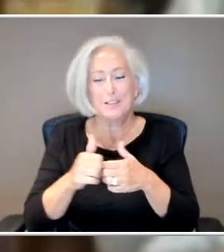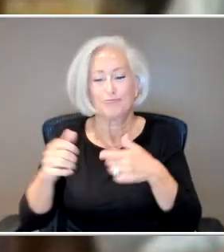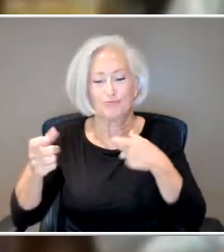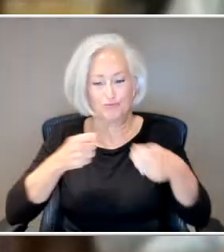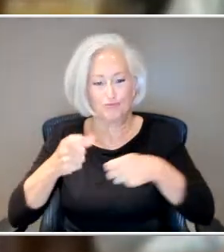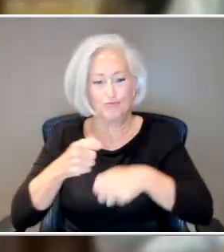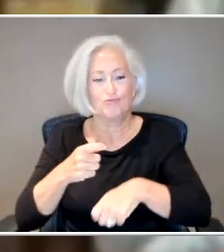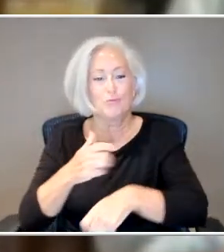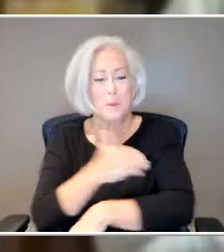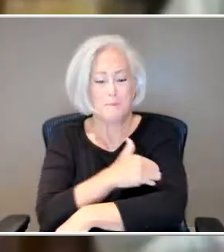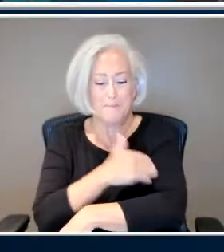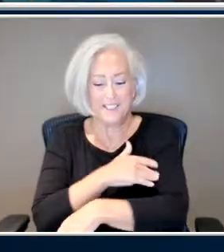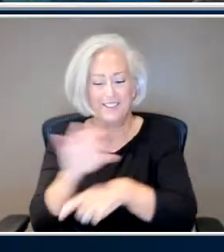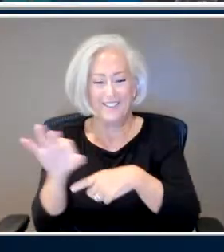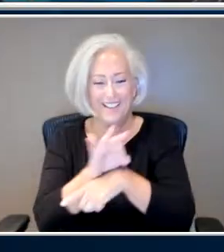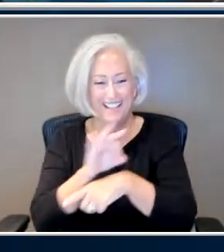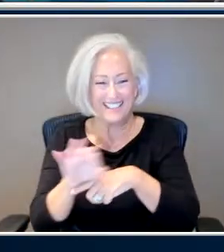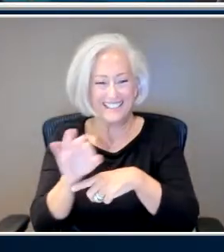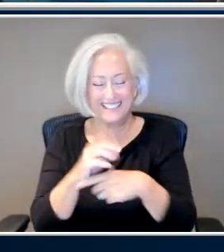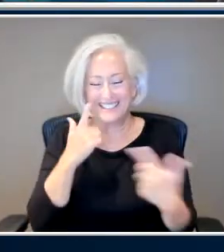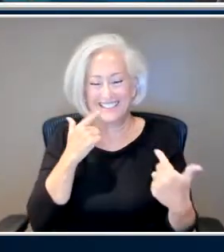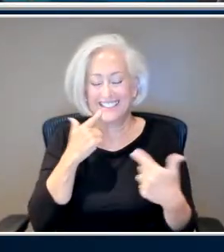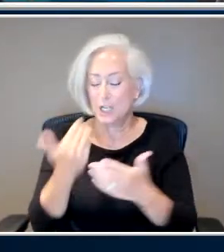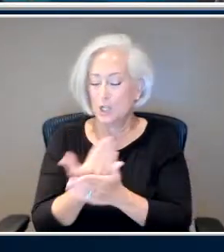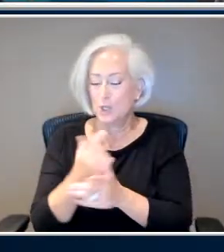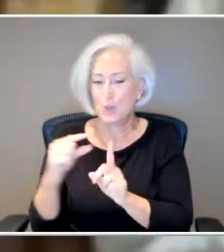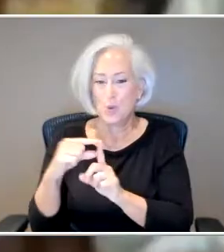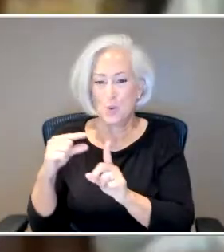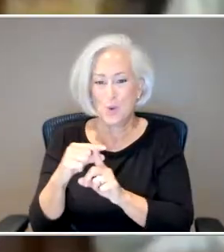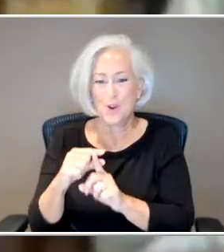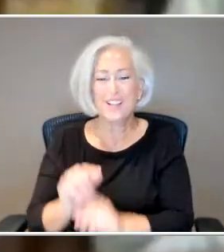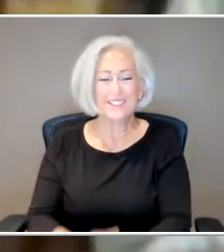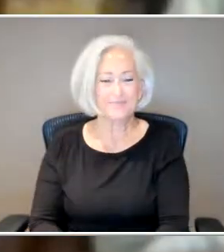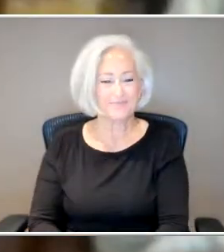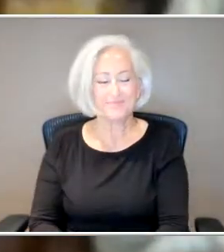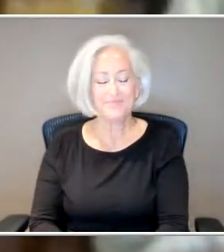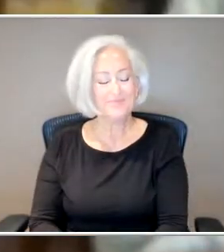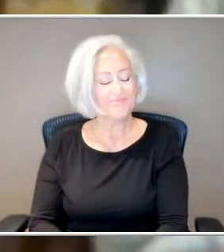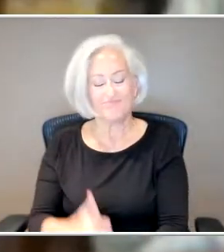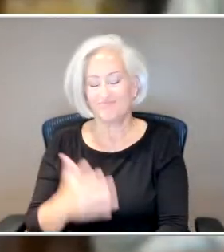That's a new word, huh? Okay. It really was. It was.